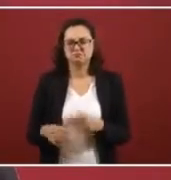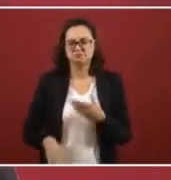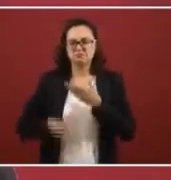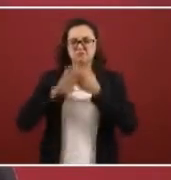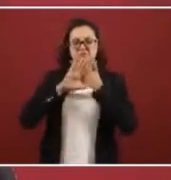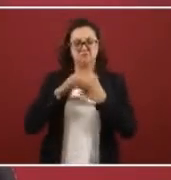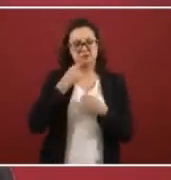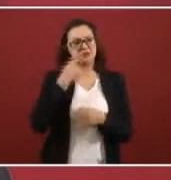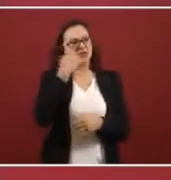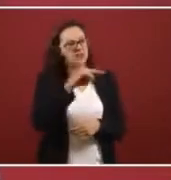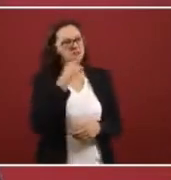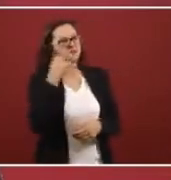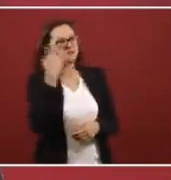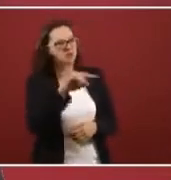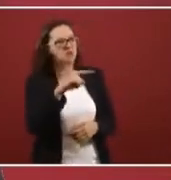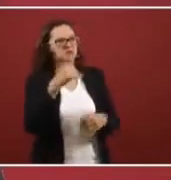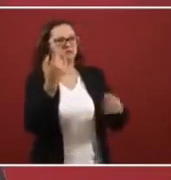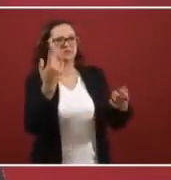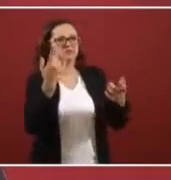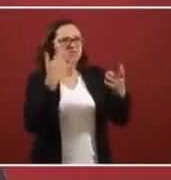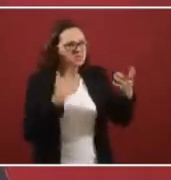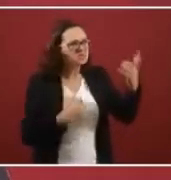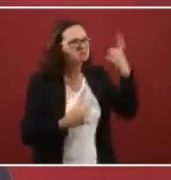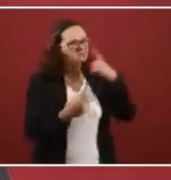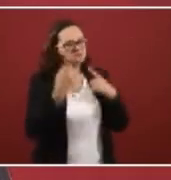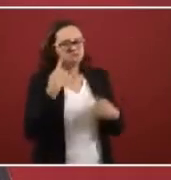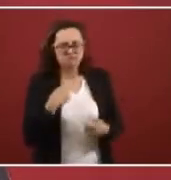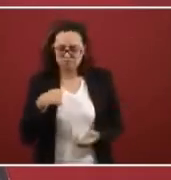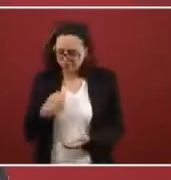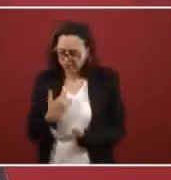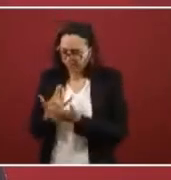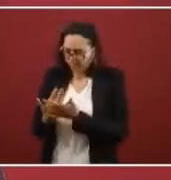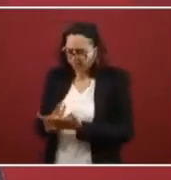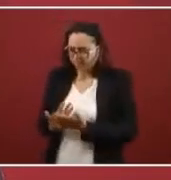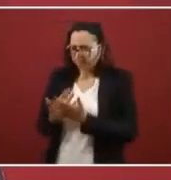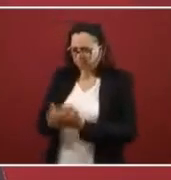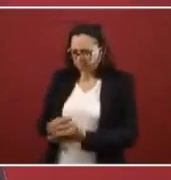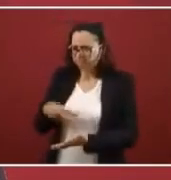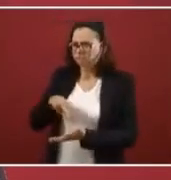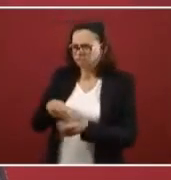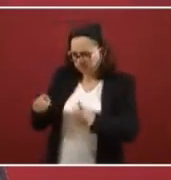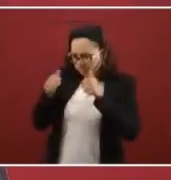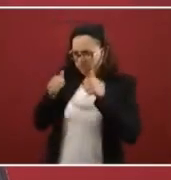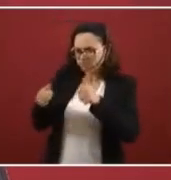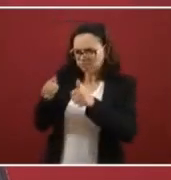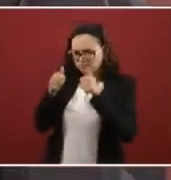And they say strongly to me, and they cry, and I listen to them.